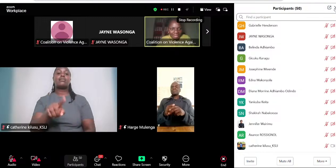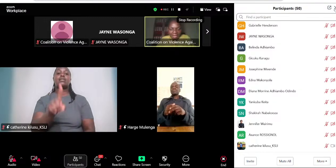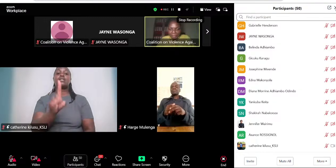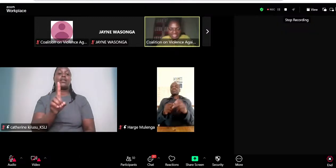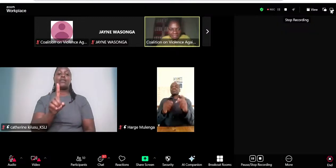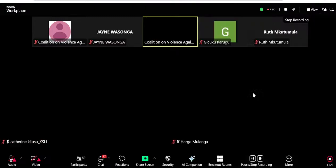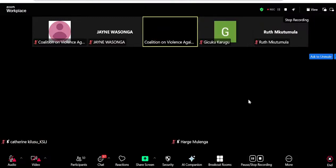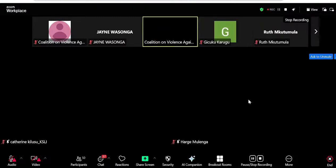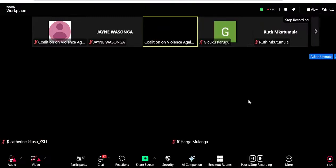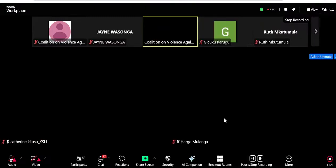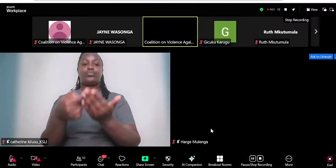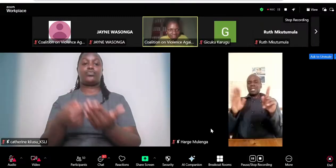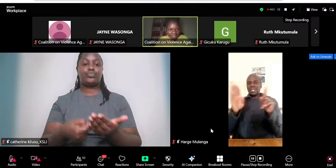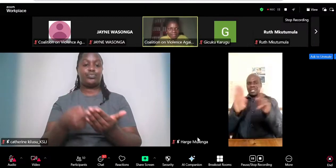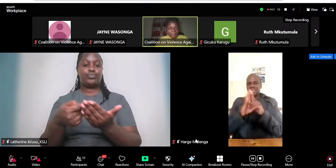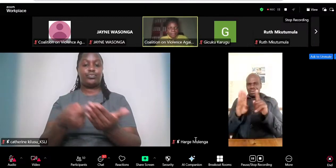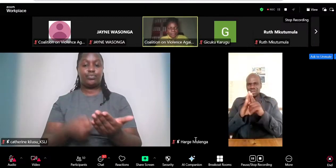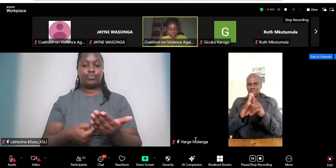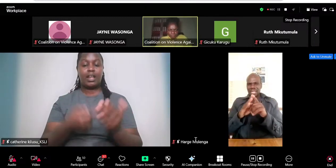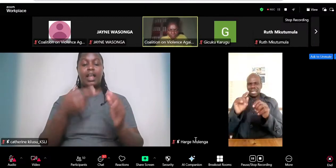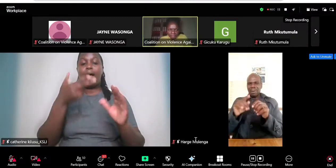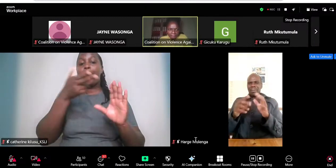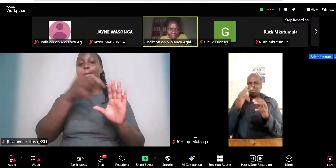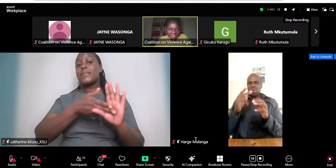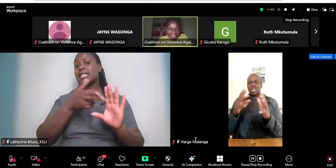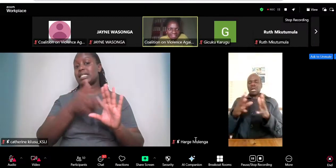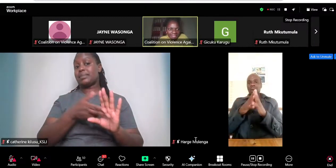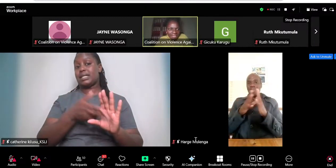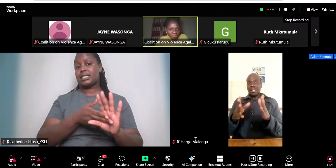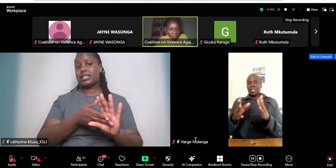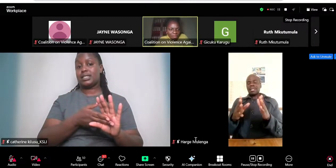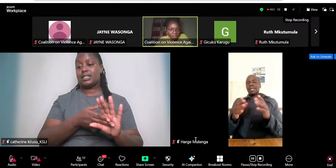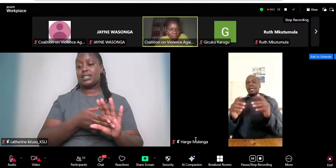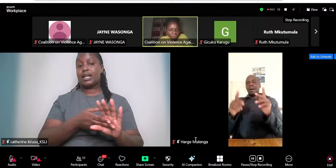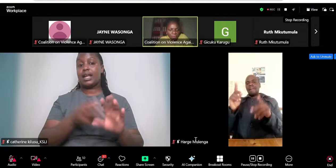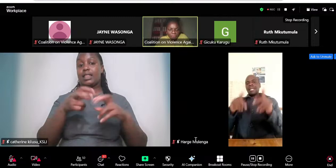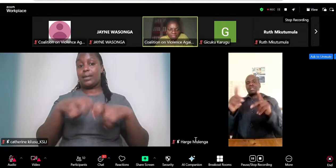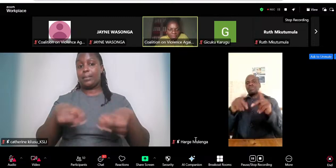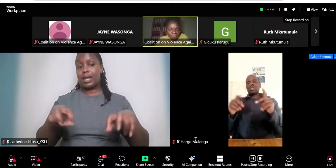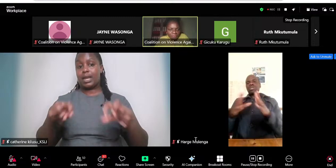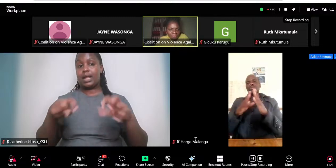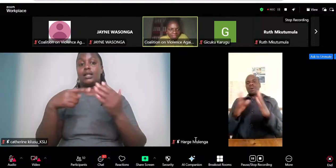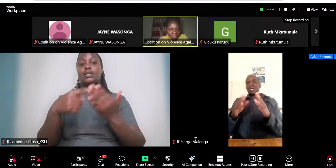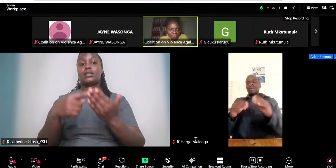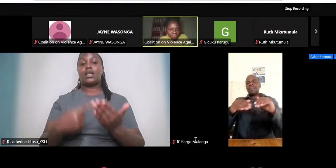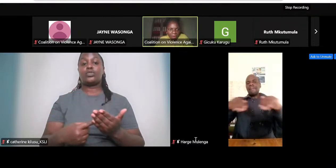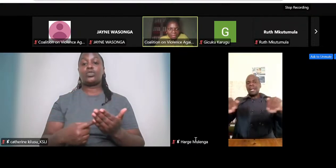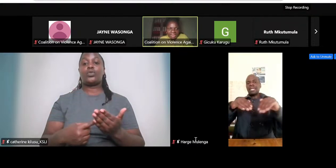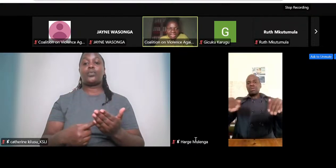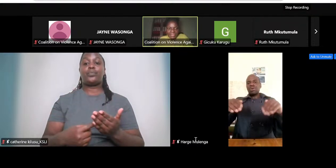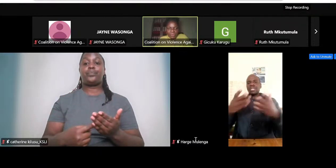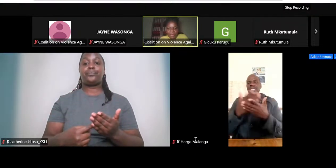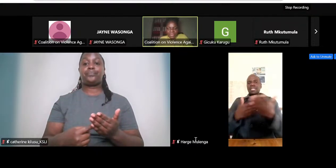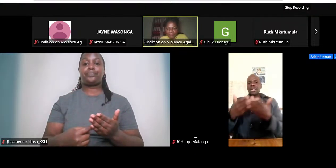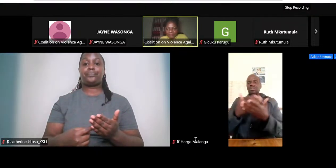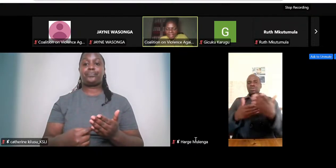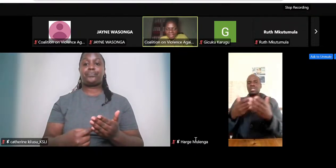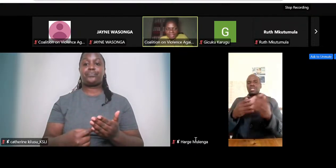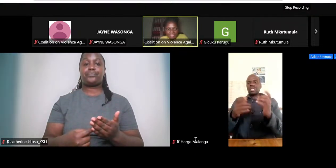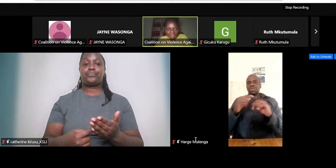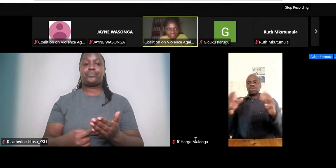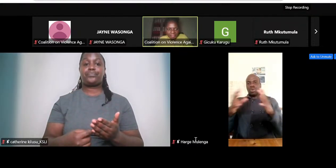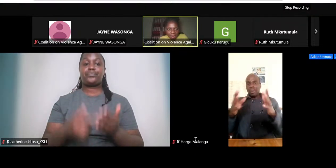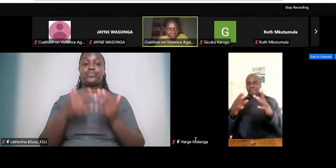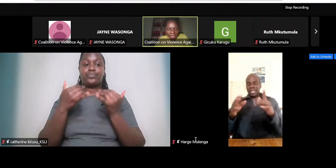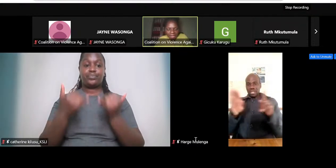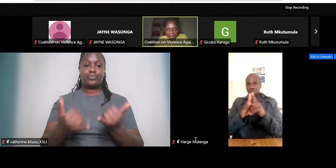discussions and participating in the panel discussion. So without further ado, I would like to